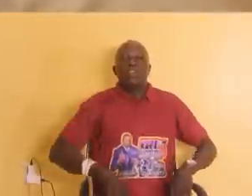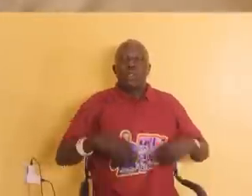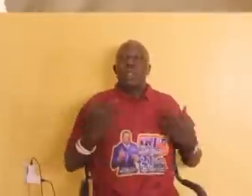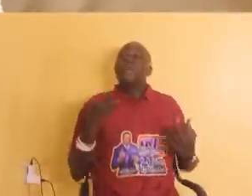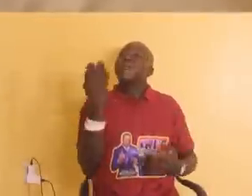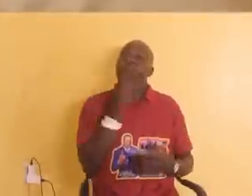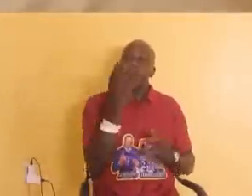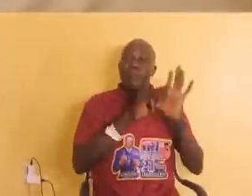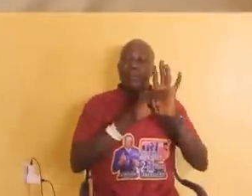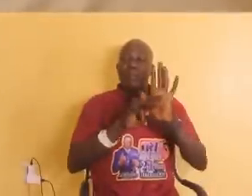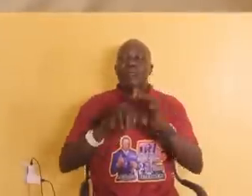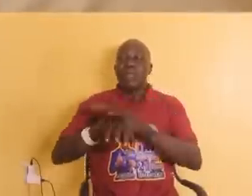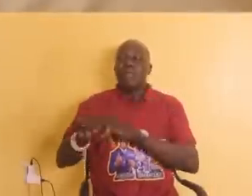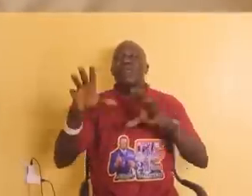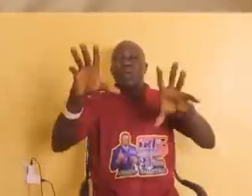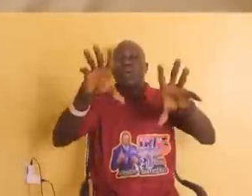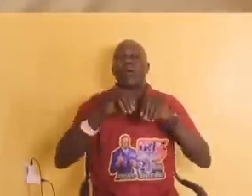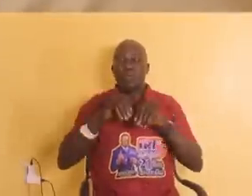fo.